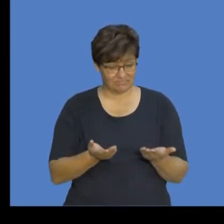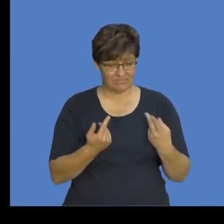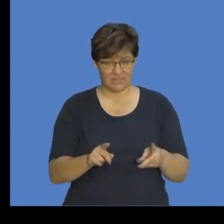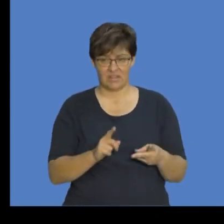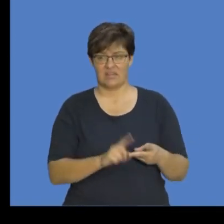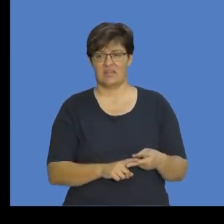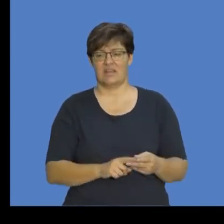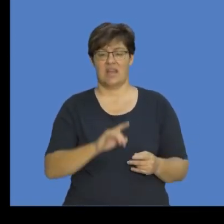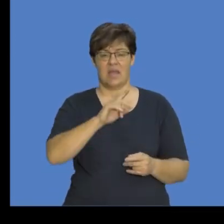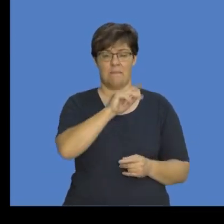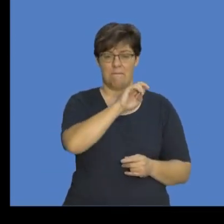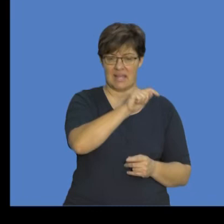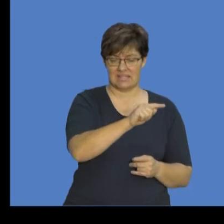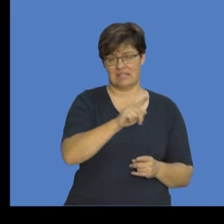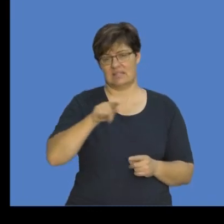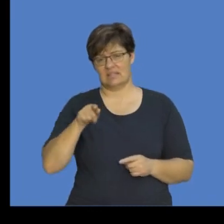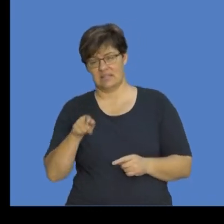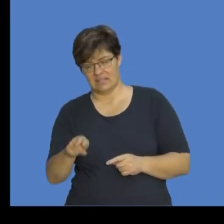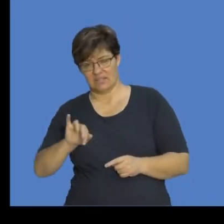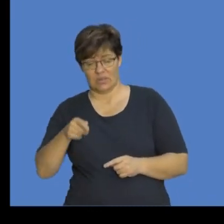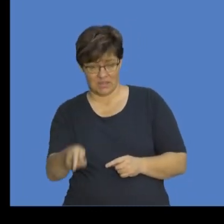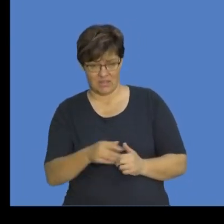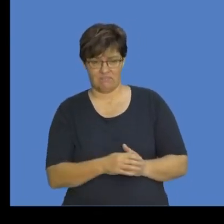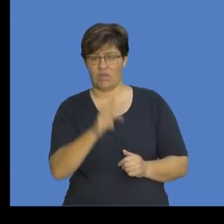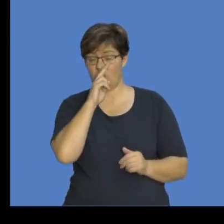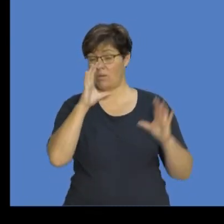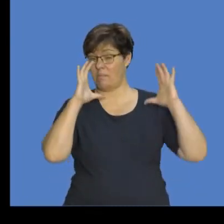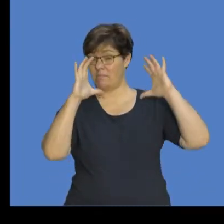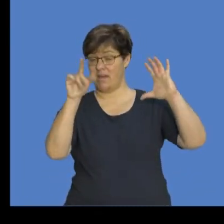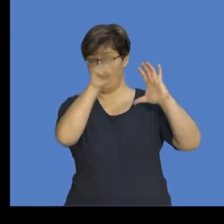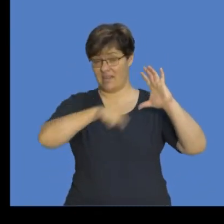Matt and Jamie. We looked at a pie chart.